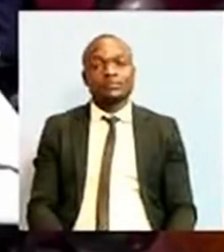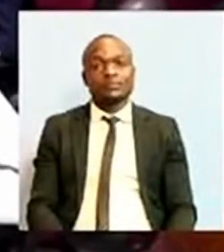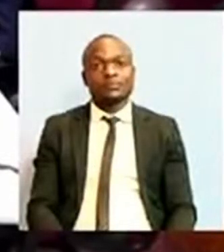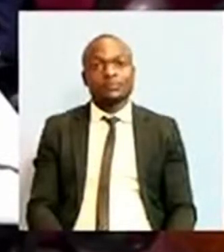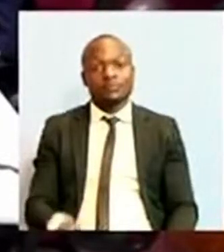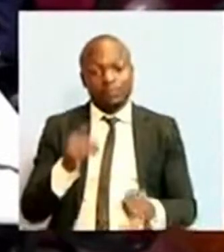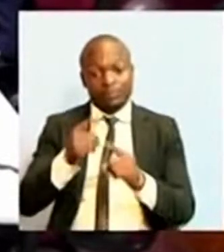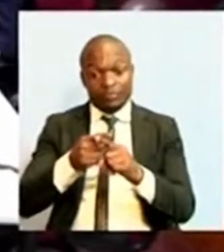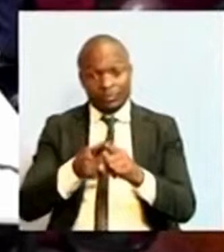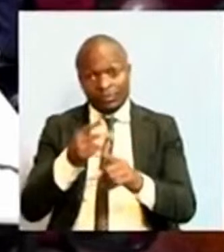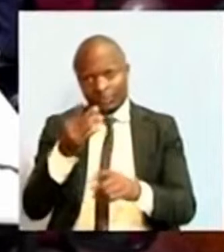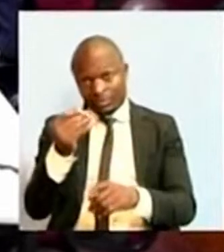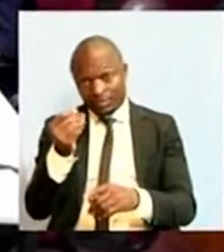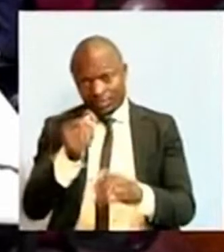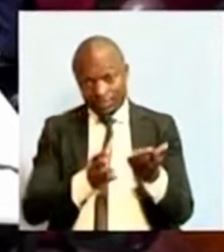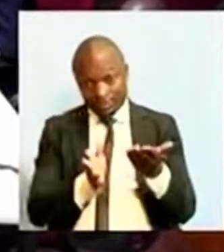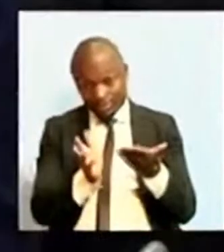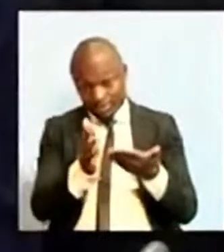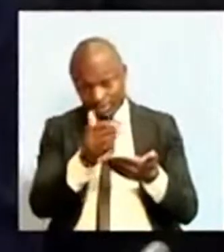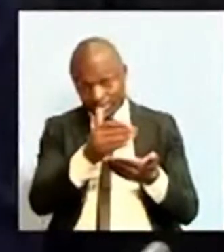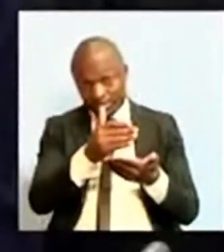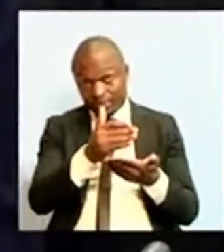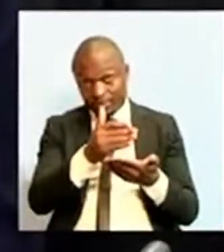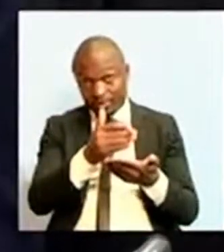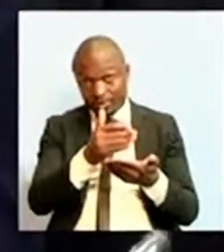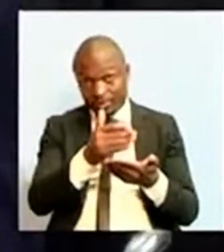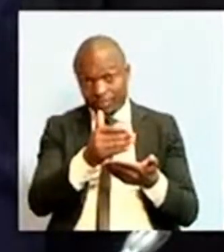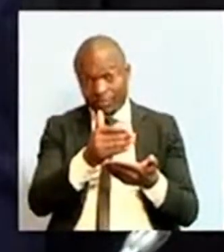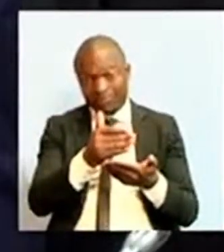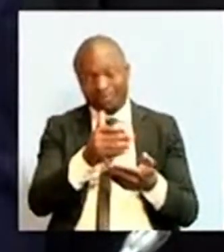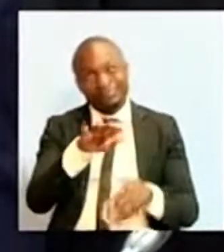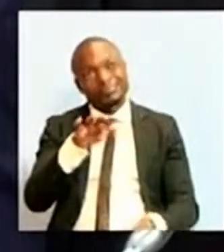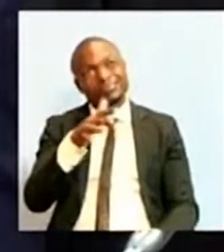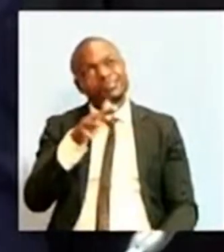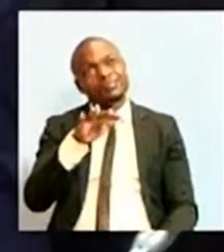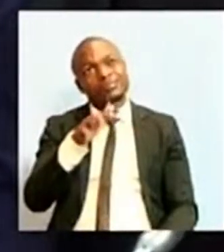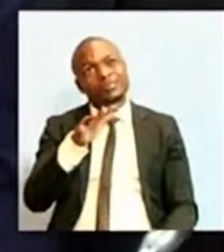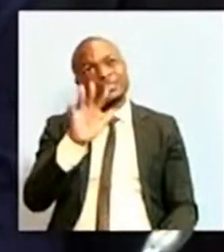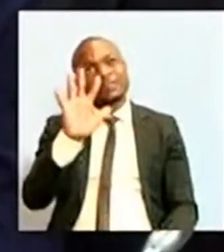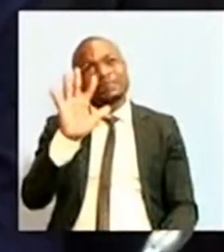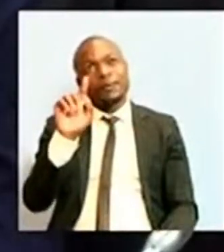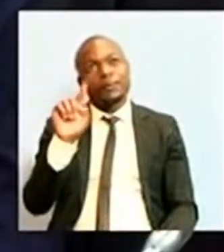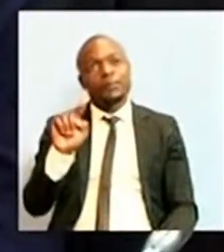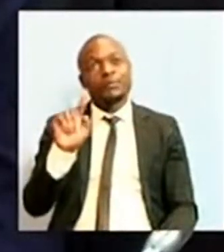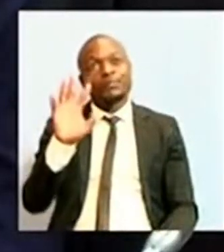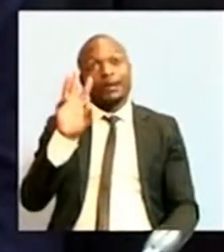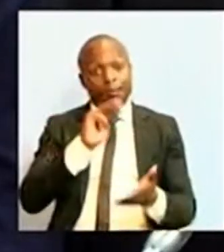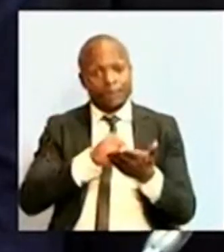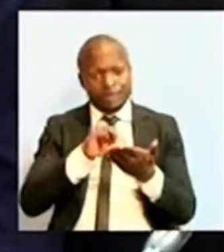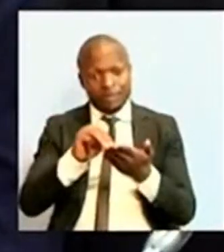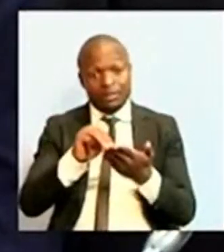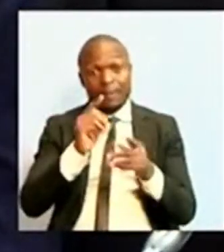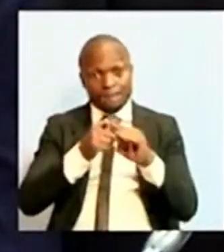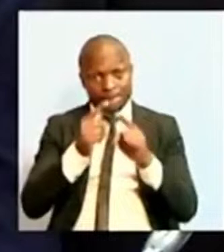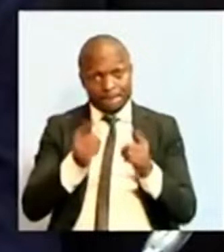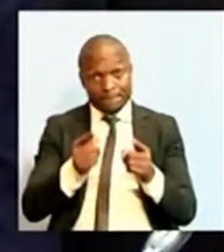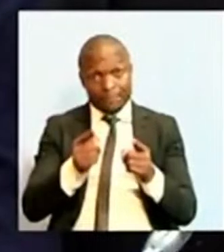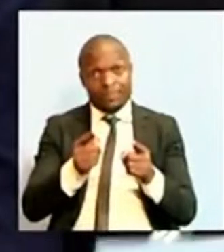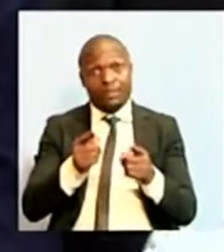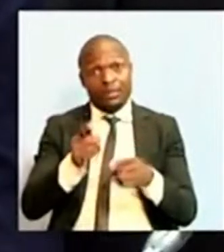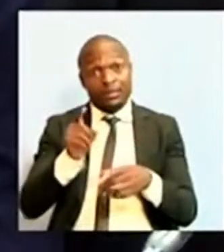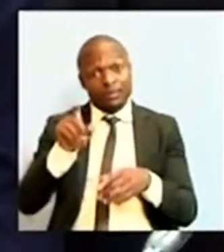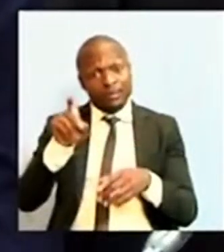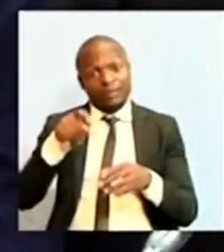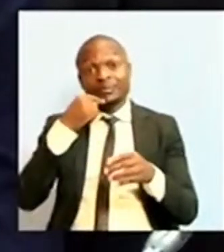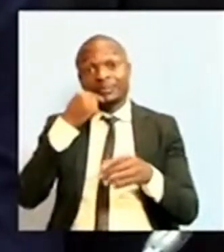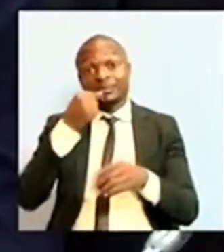Our monthly revenue collection, it goes somewhere around 5.5 million. But I think, Chair, I need to